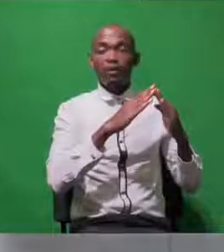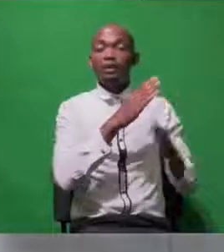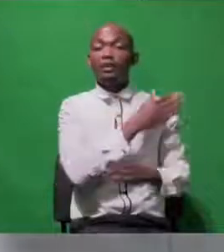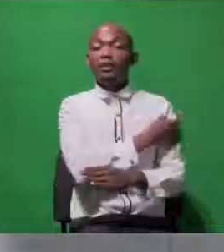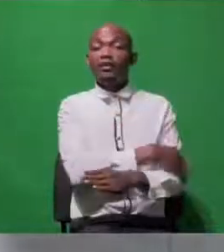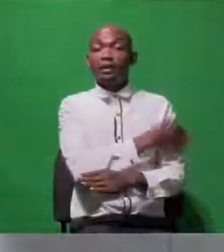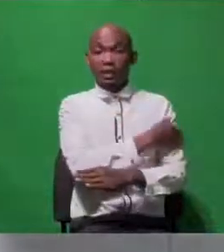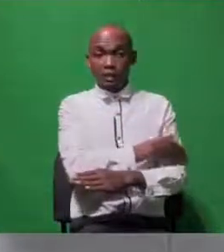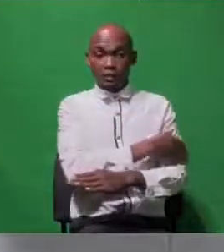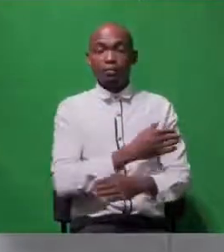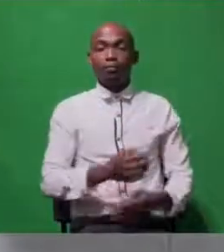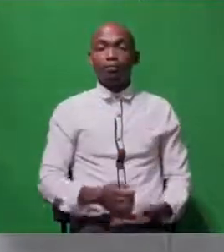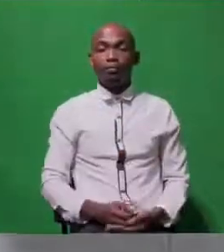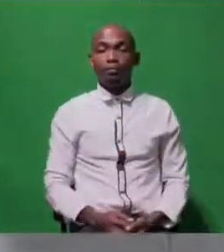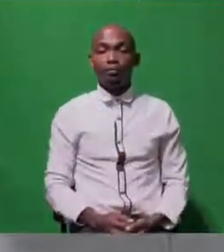services.